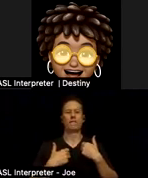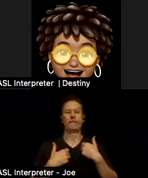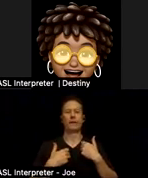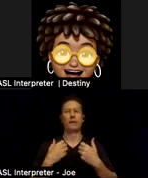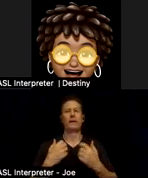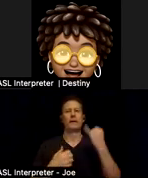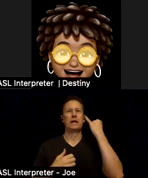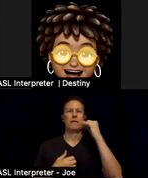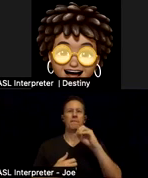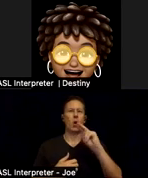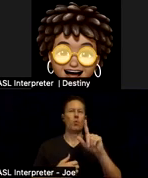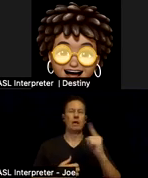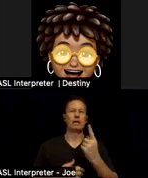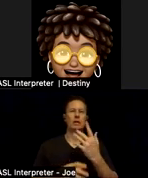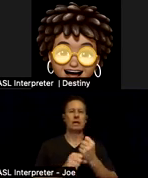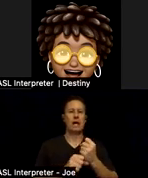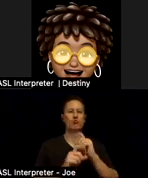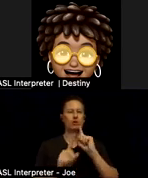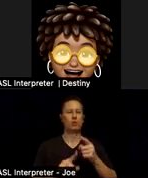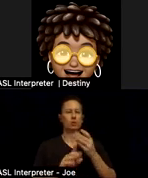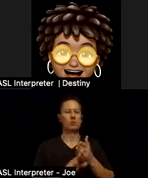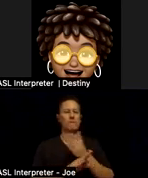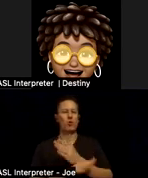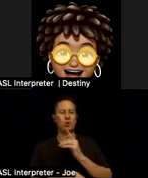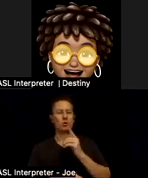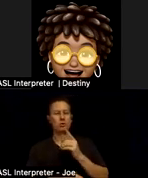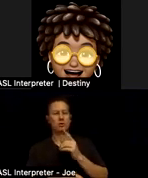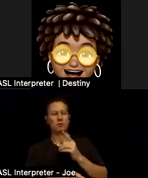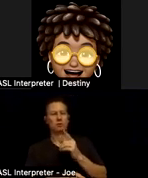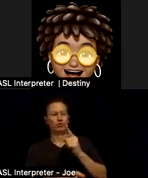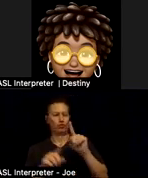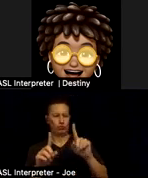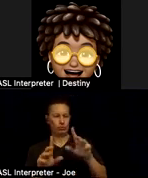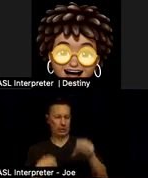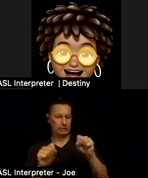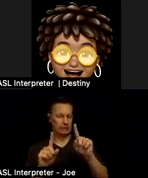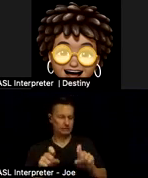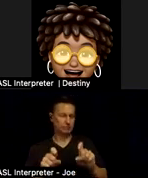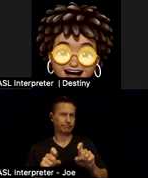the question, right? That would be so good. Very generous.